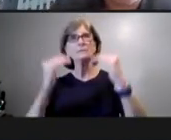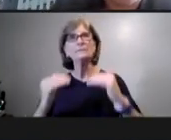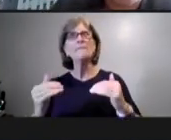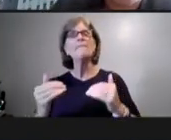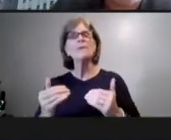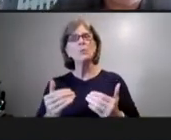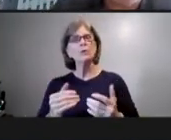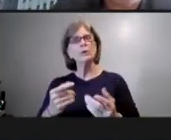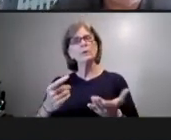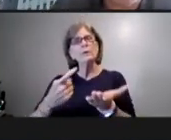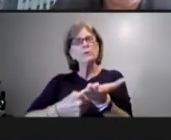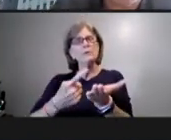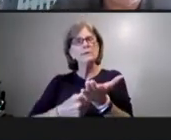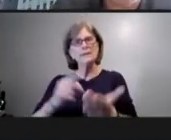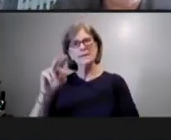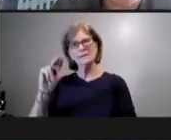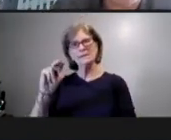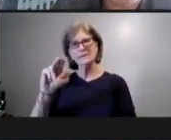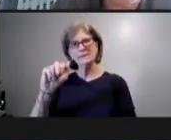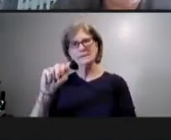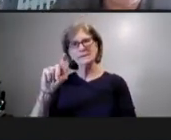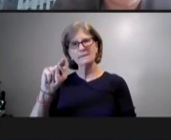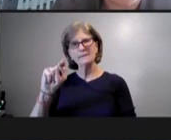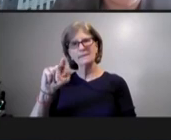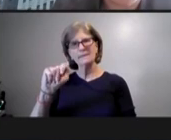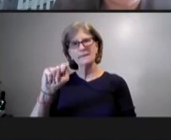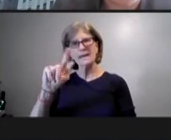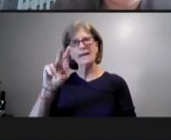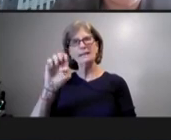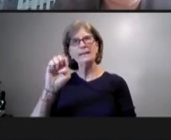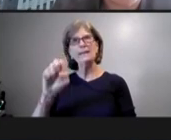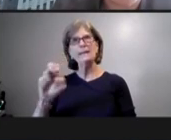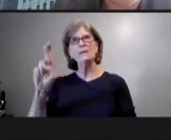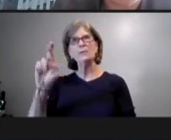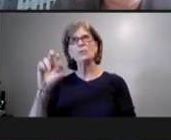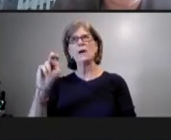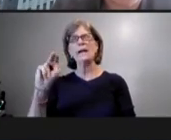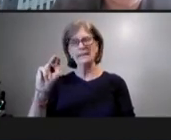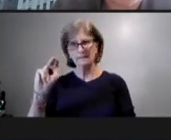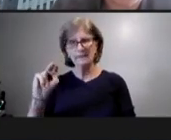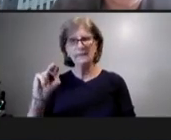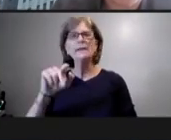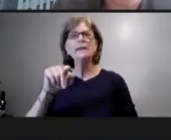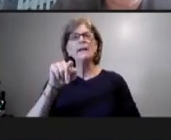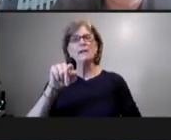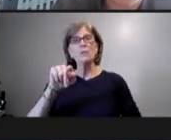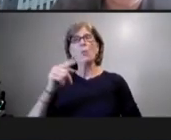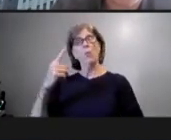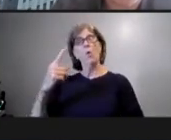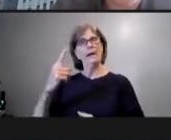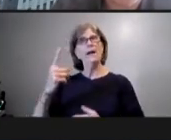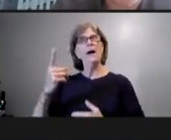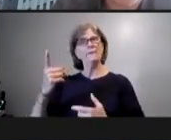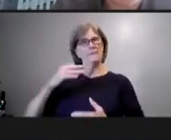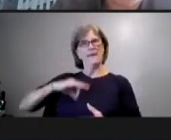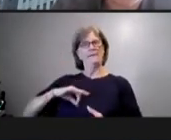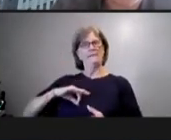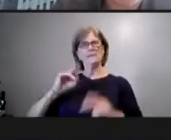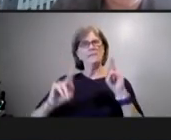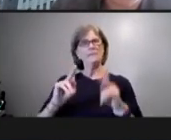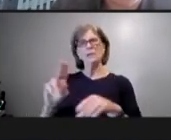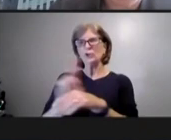Ryan to talk about the Housing Stabilization Program, which is one of those resources that folks are using to take a